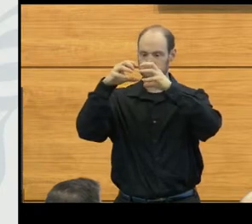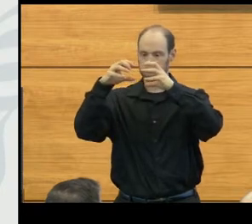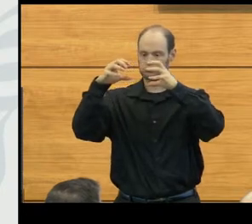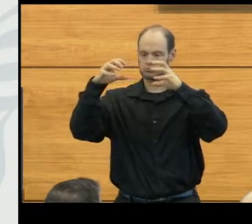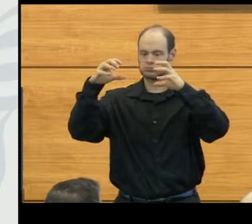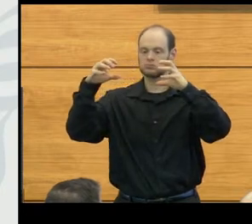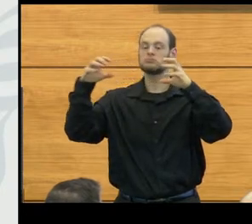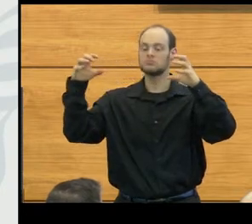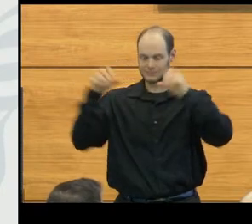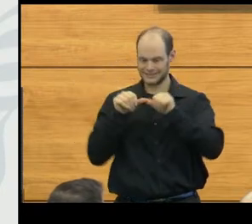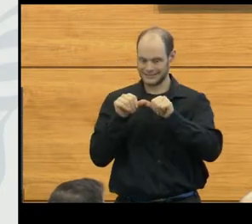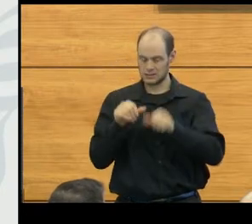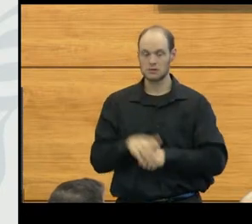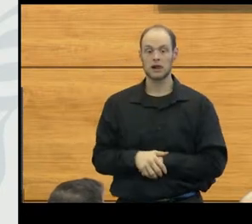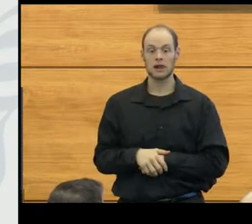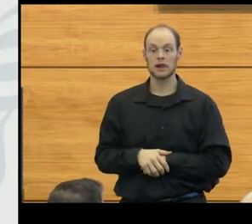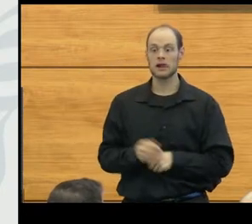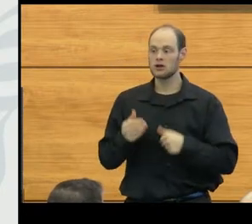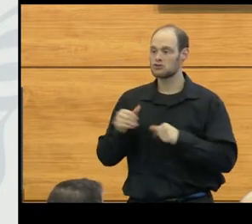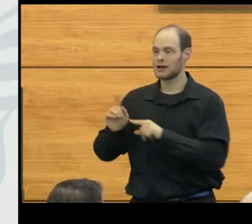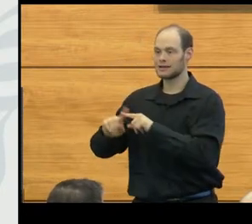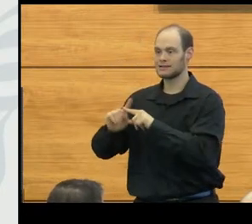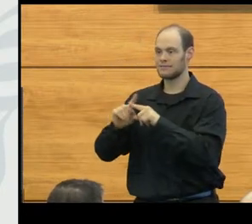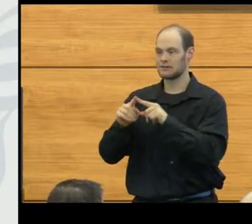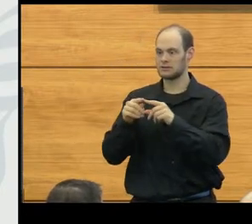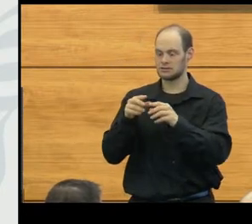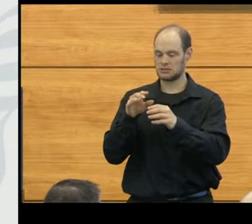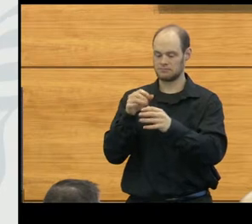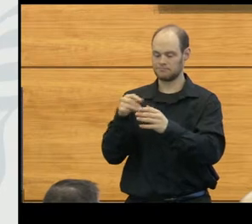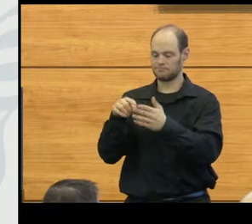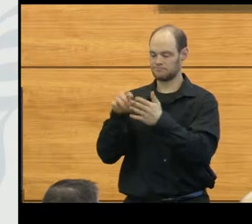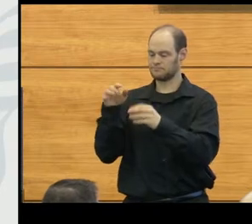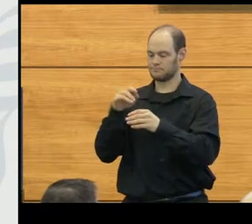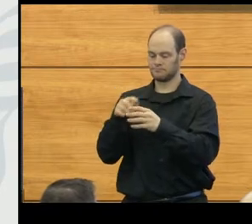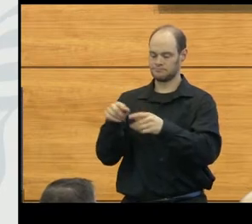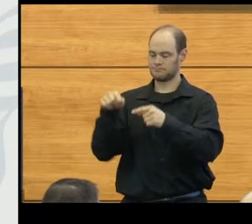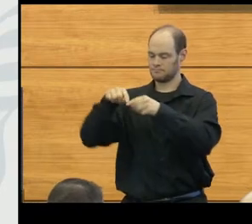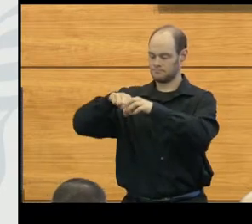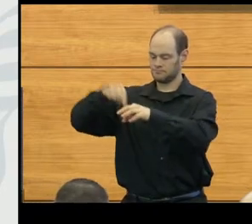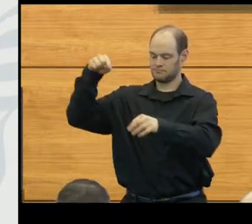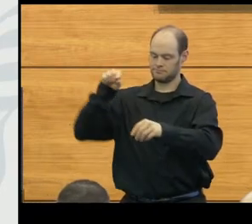spaces. They tried various catheters in a